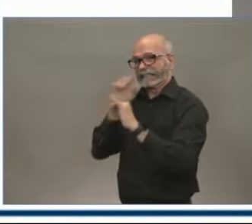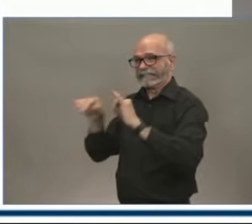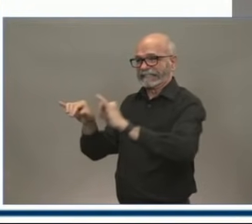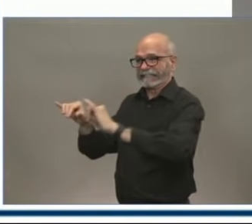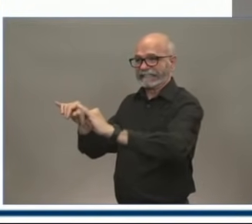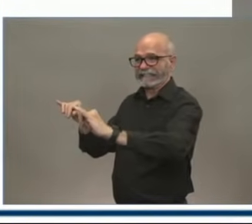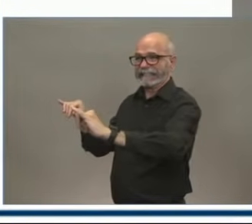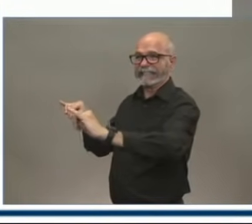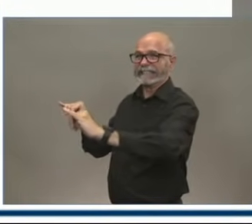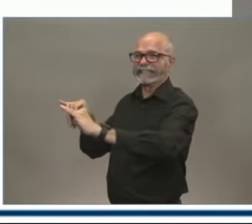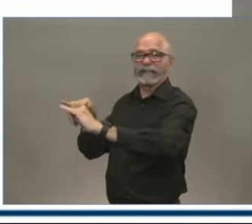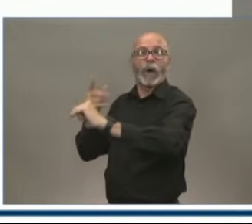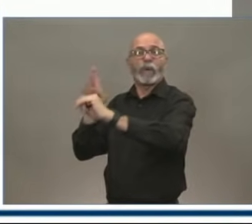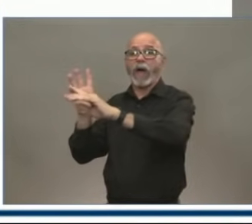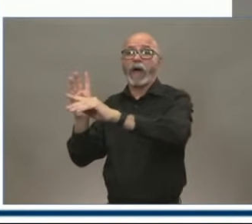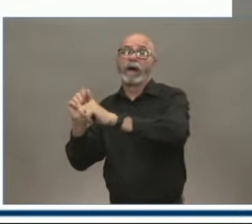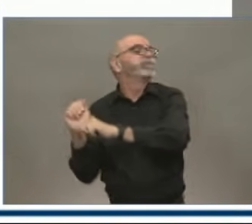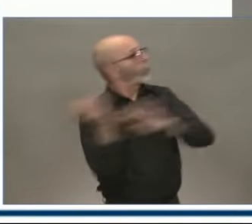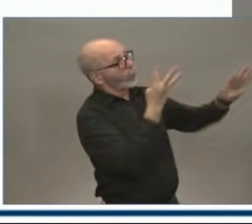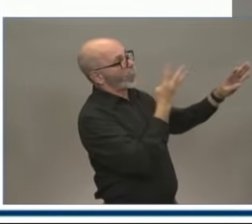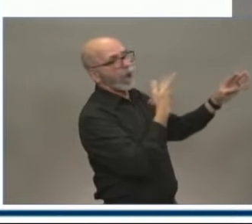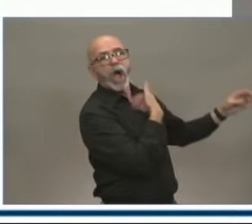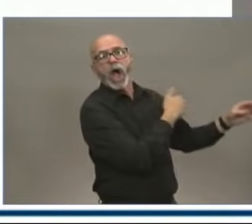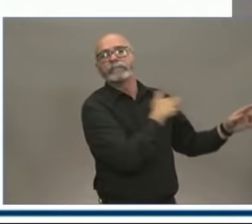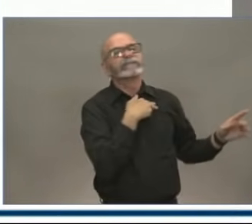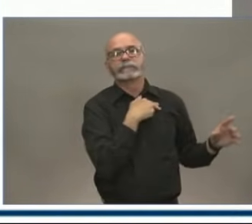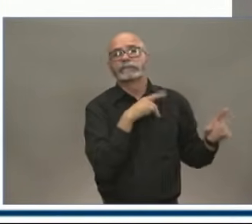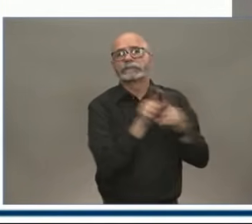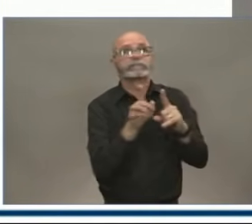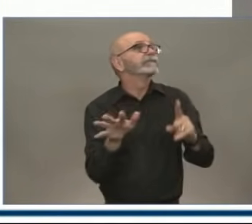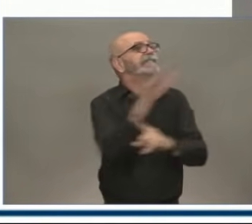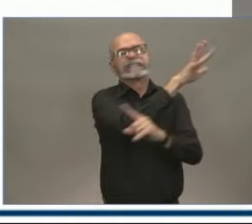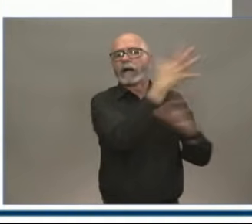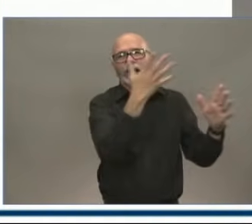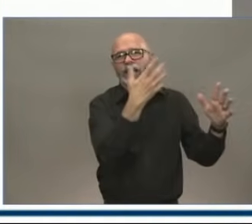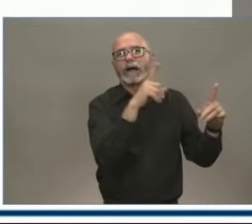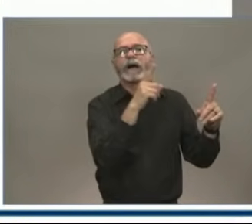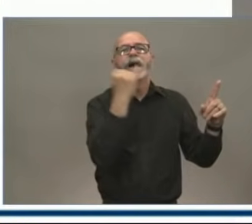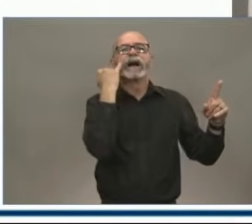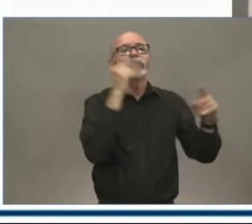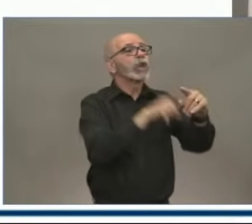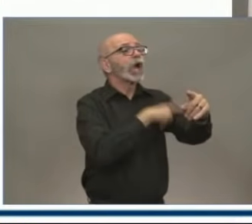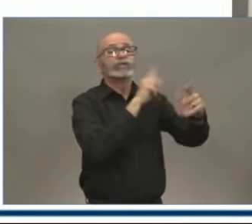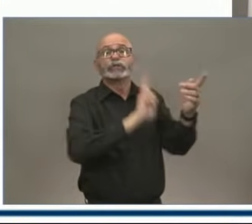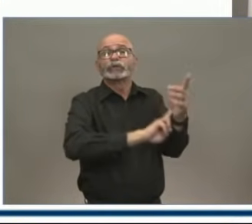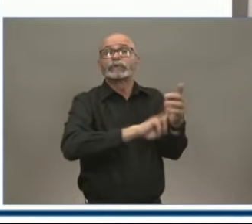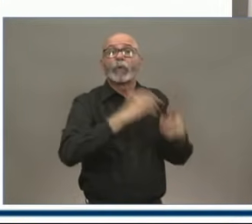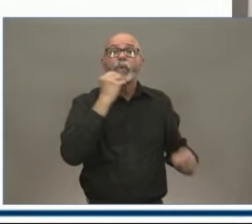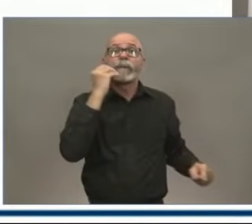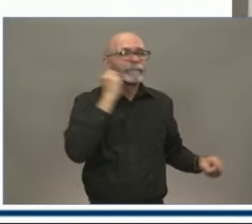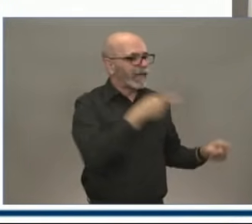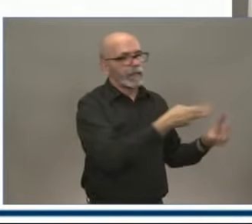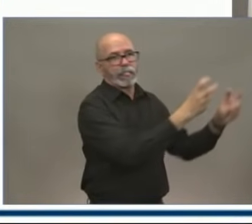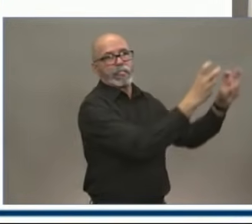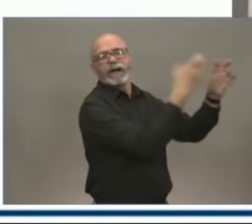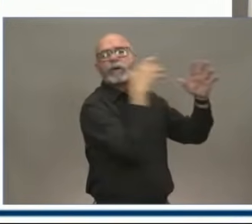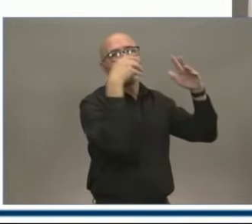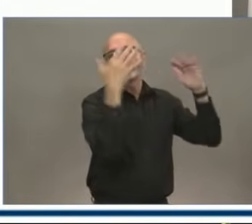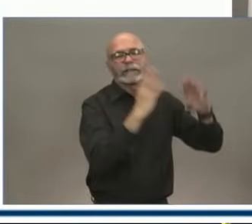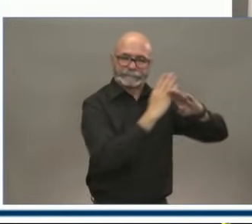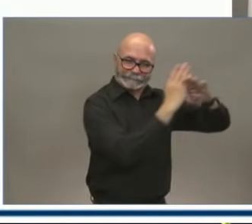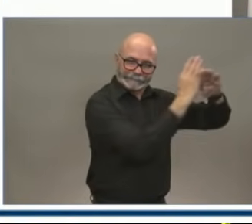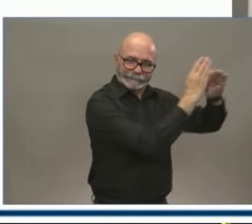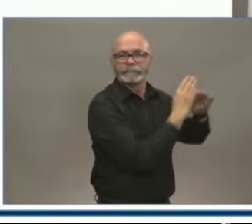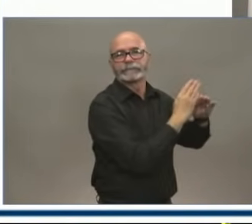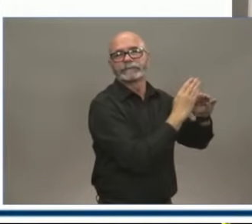that way and to protect both our hospitals and protect our long-term care facilities. Go ahead with your follow-up, Kyle. Okay, and